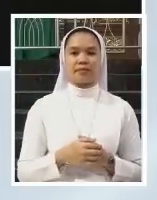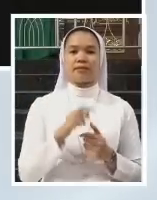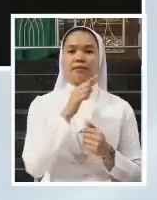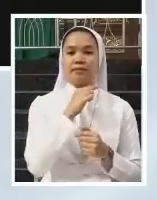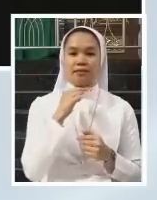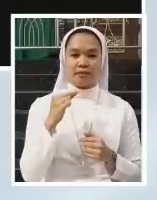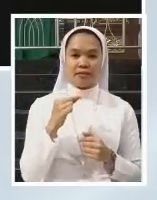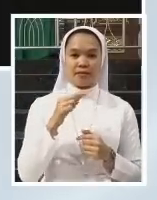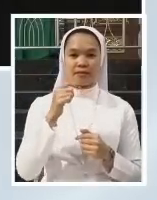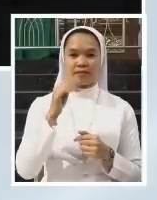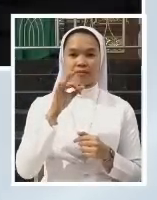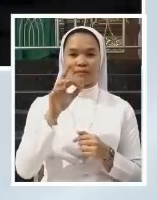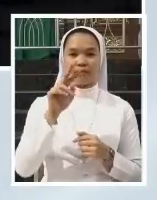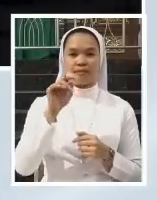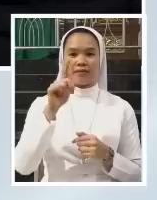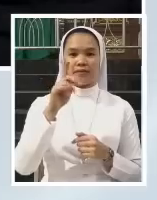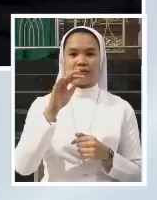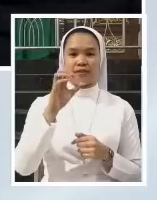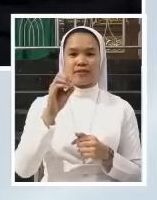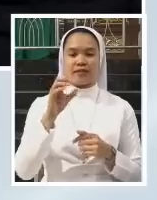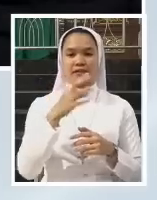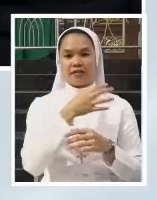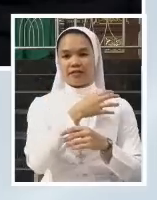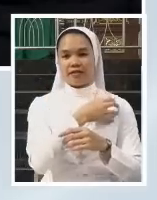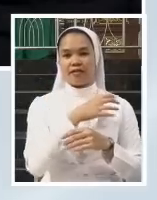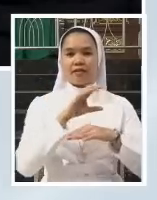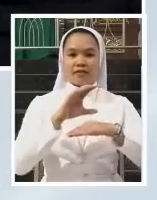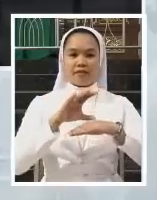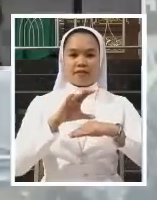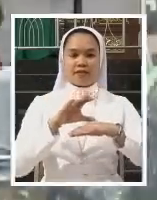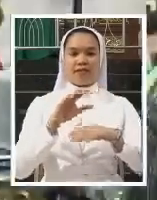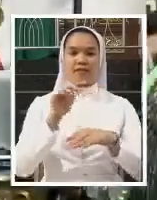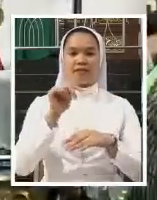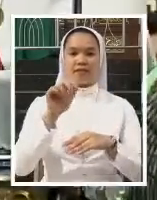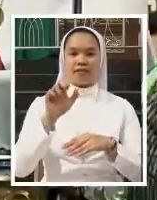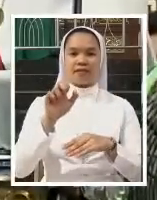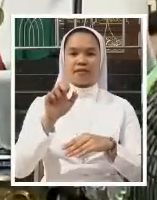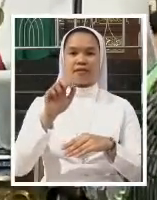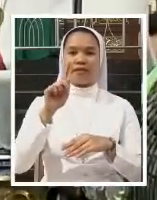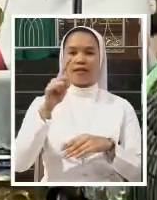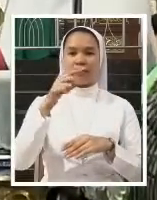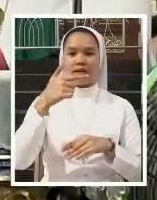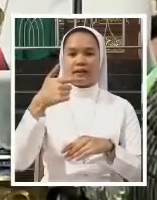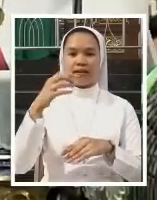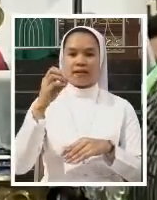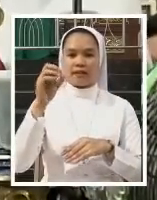Father Victor Atanasio, Pastor, Our Lady of Sorrows Parish, Abo Tigawon.